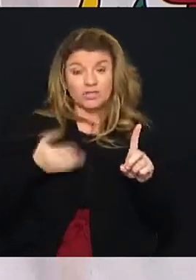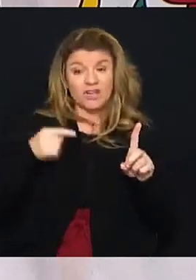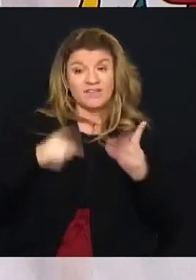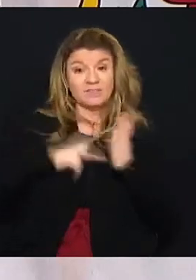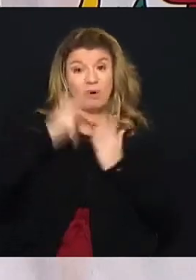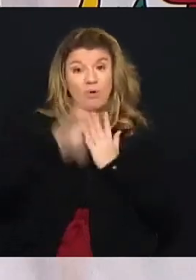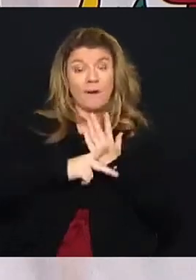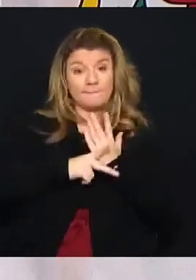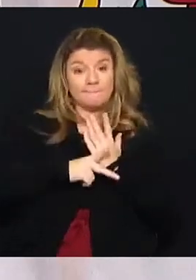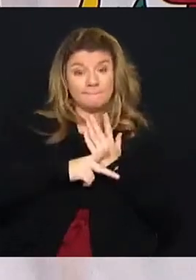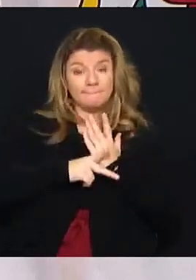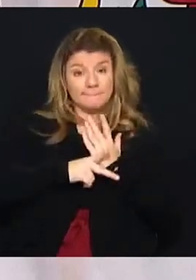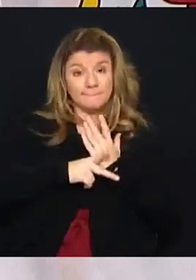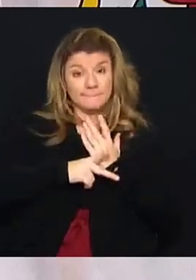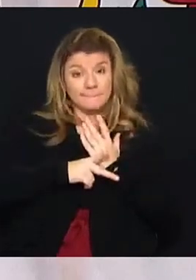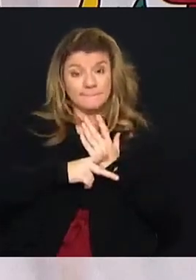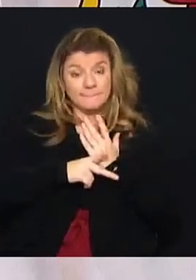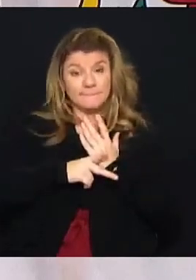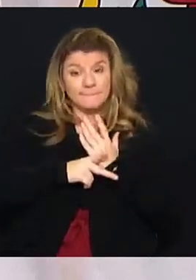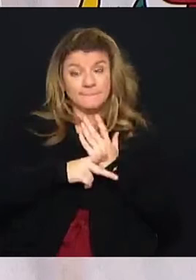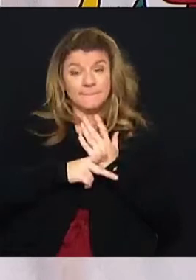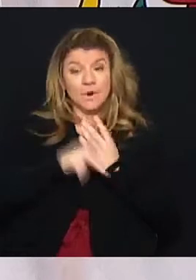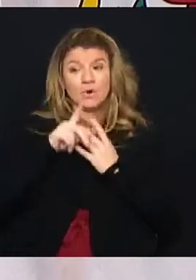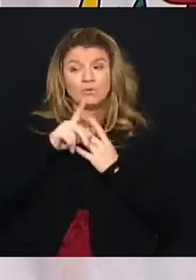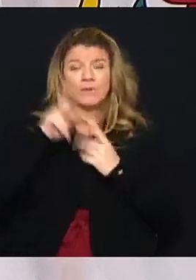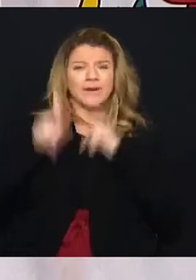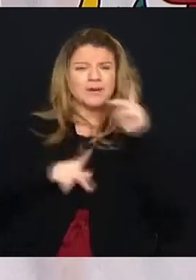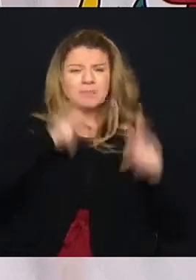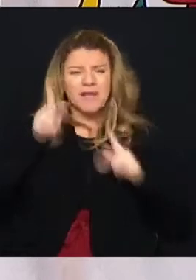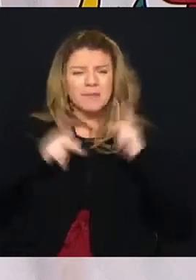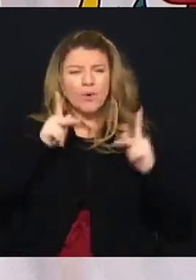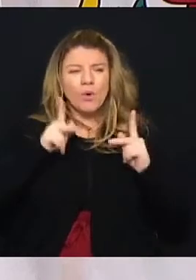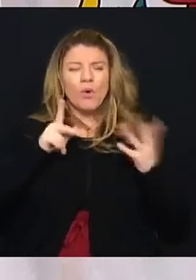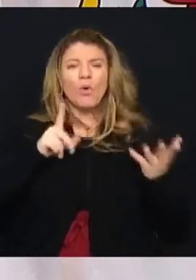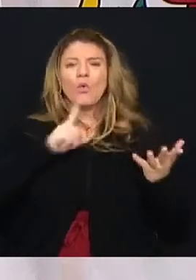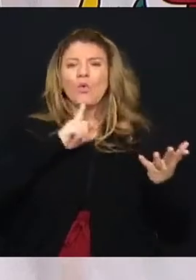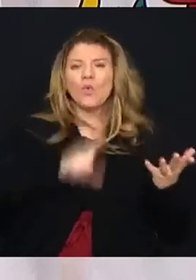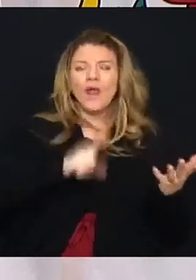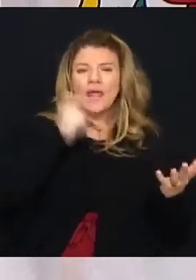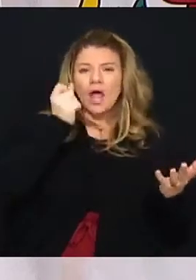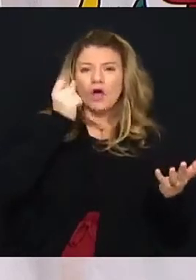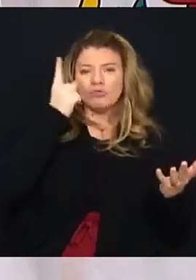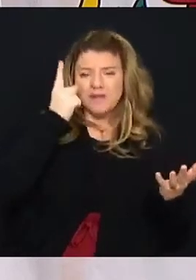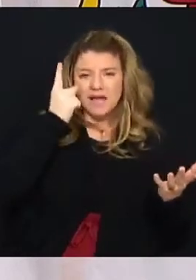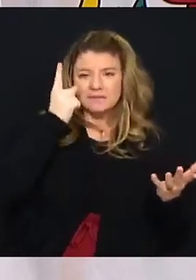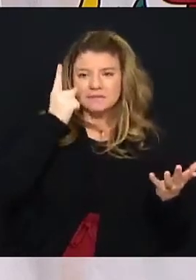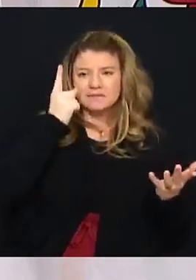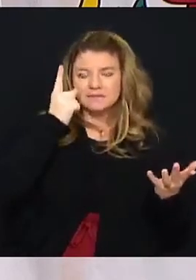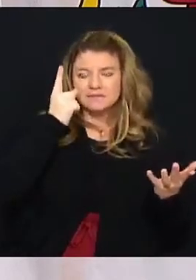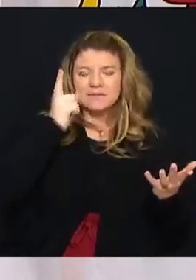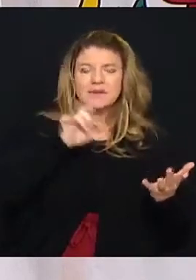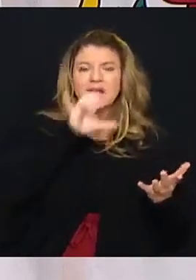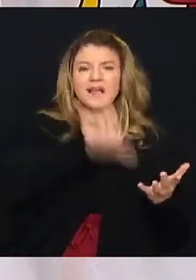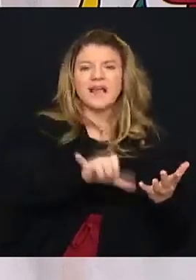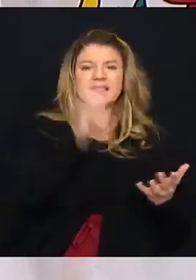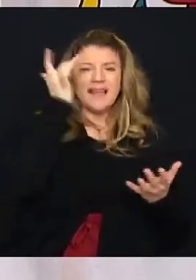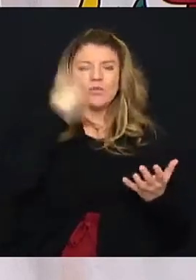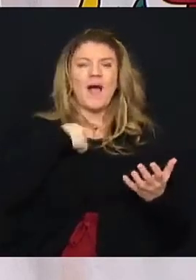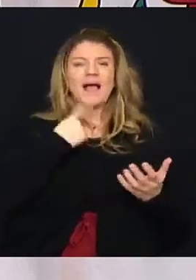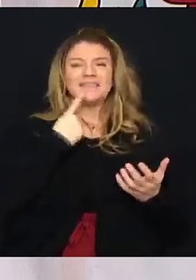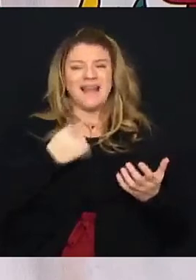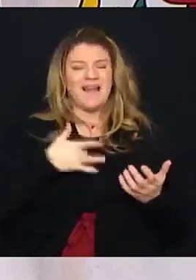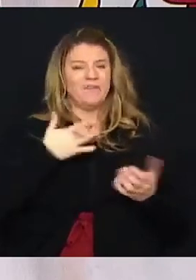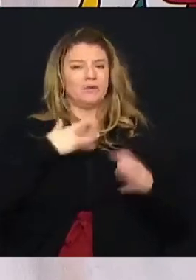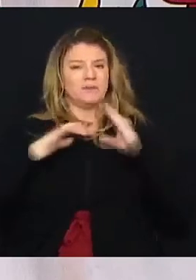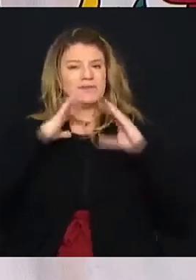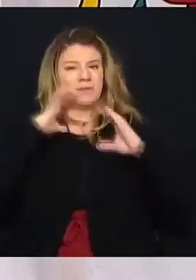and everything, you know, when people really understand, and I think that's why I said